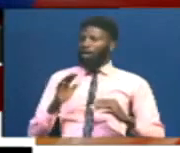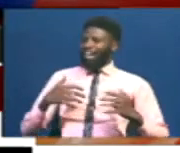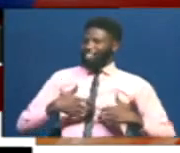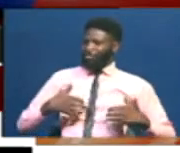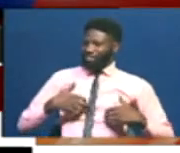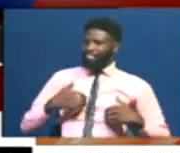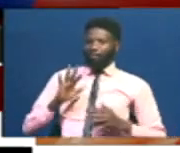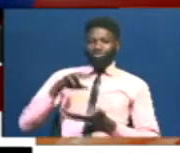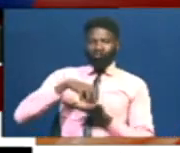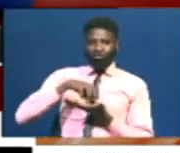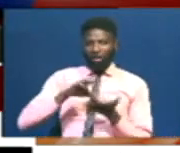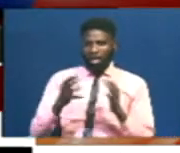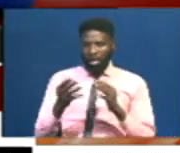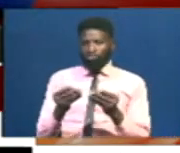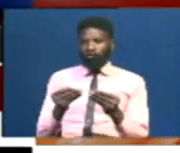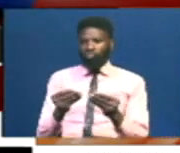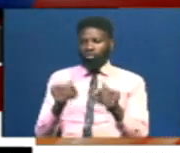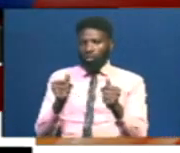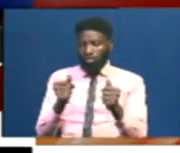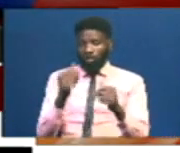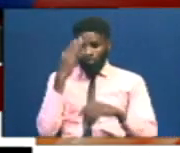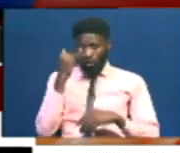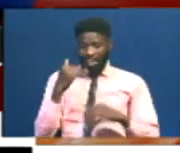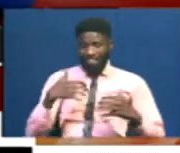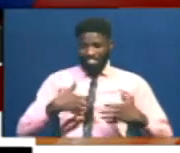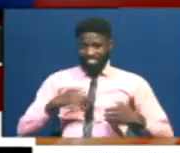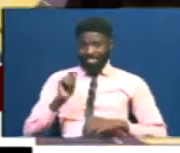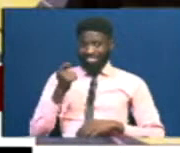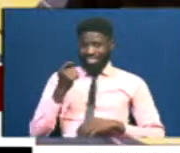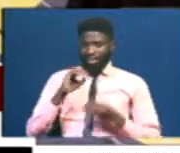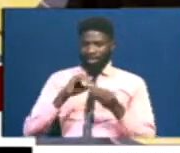Hatua hii inafuatia ongezeko la wakimbizi humu nchini.